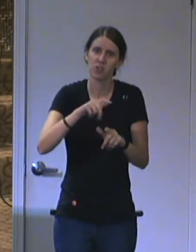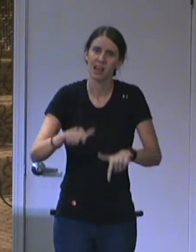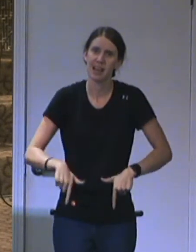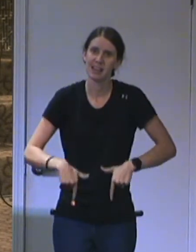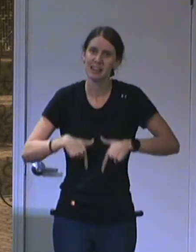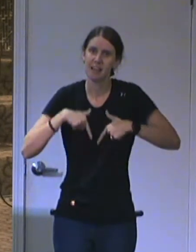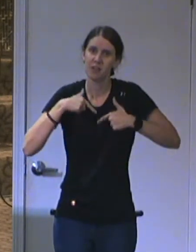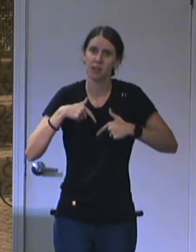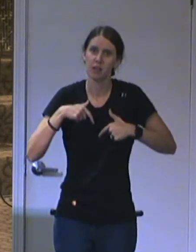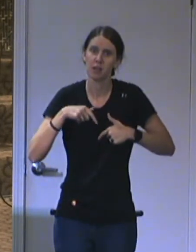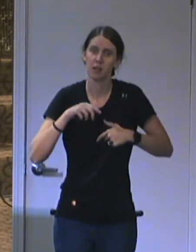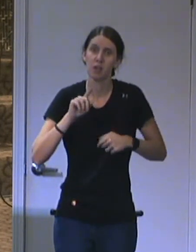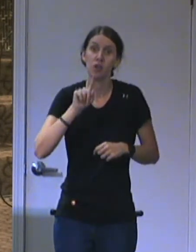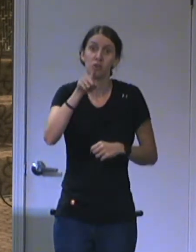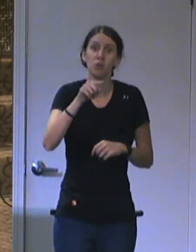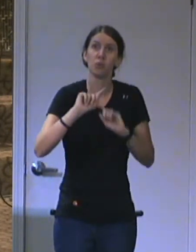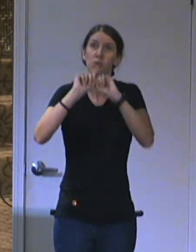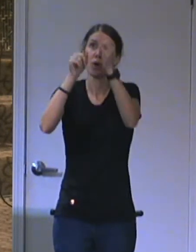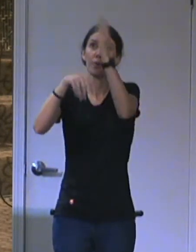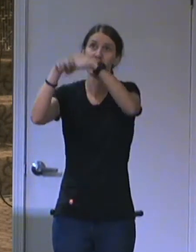We will go to be with Him in glory.